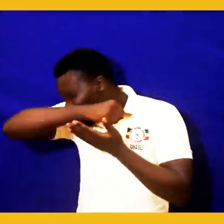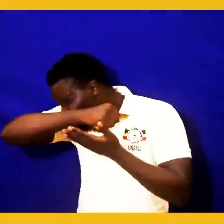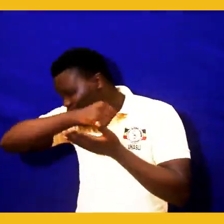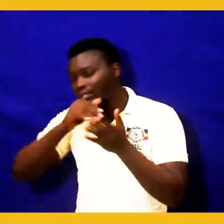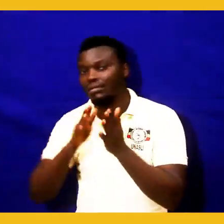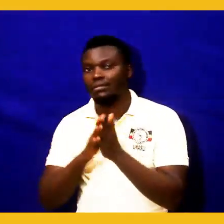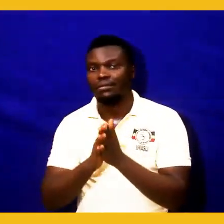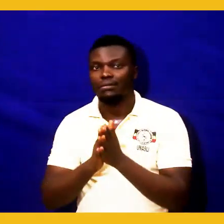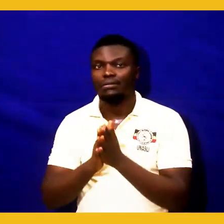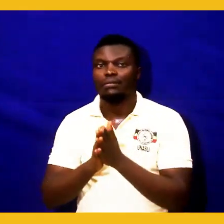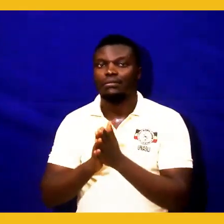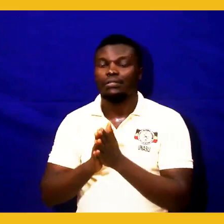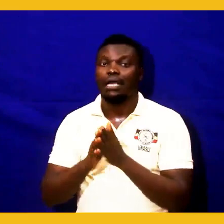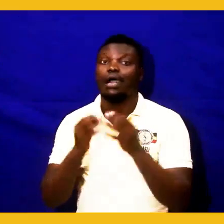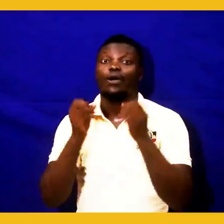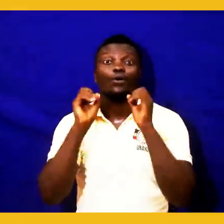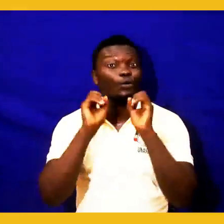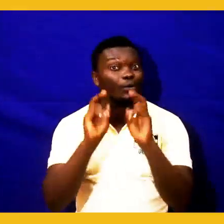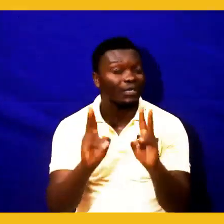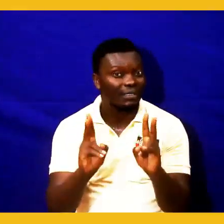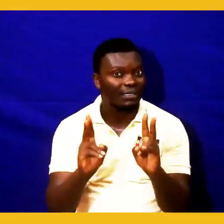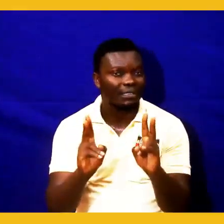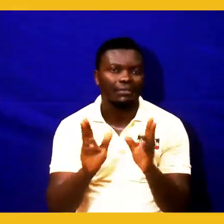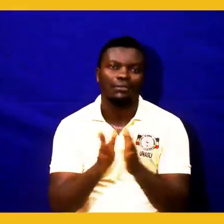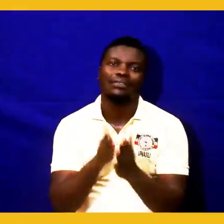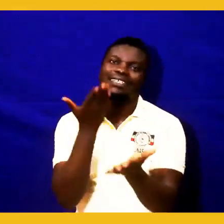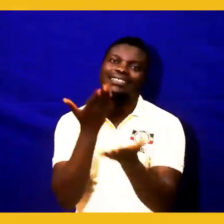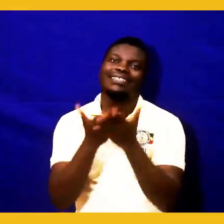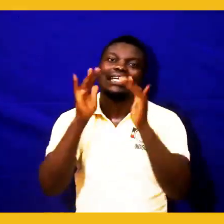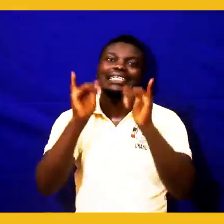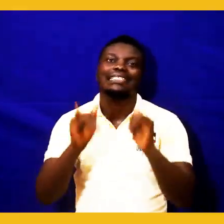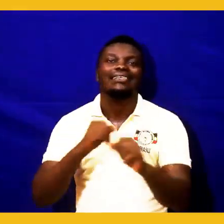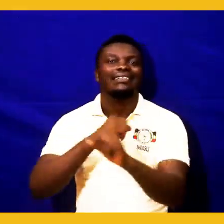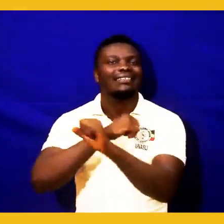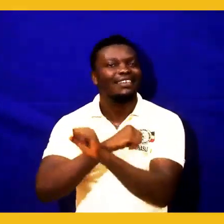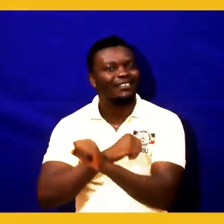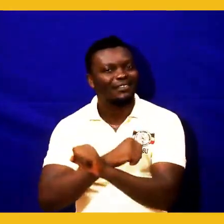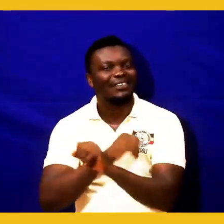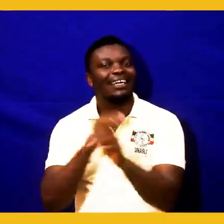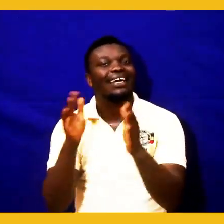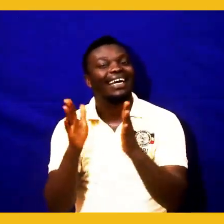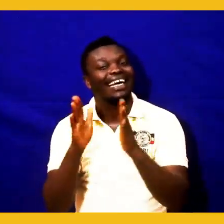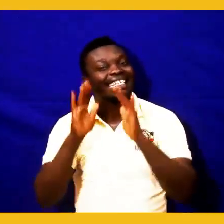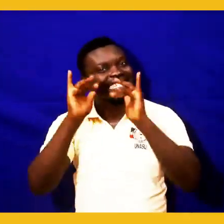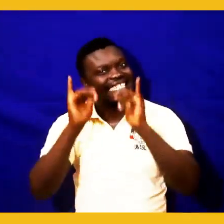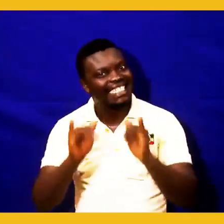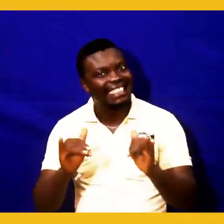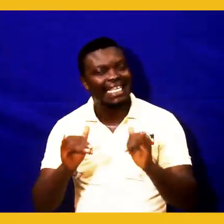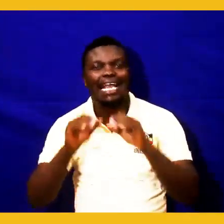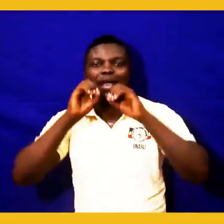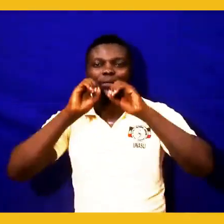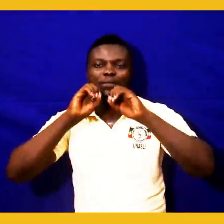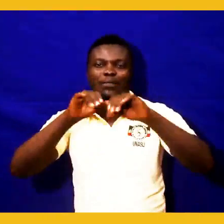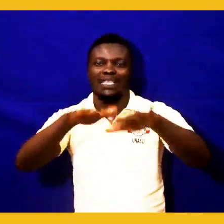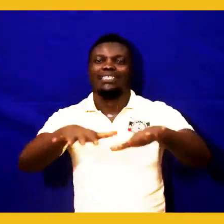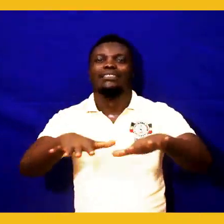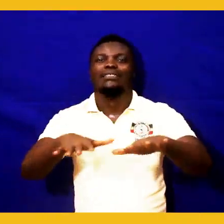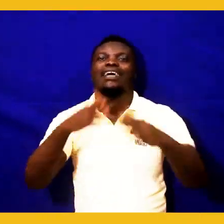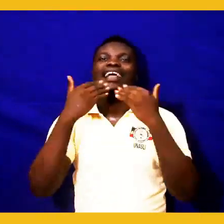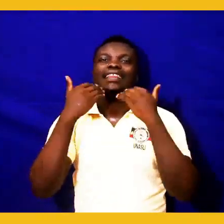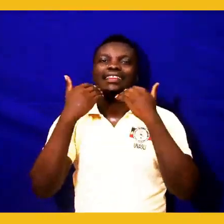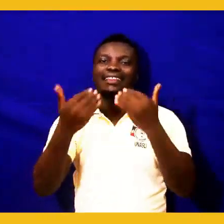to cough and sneeze out. Please stay safe and